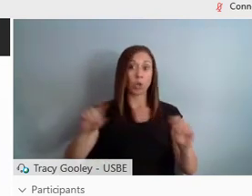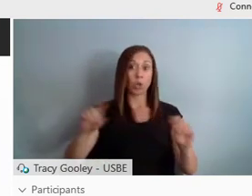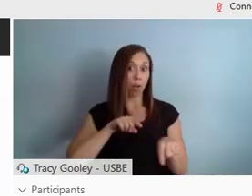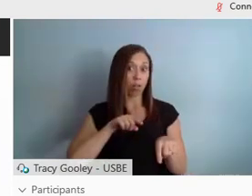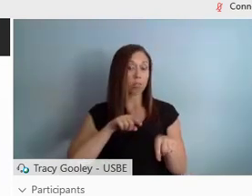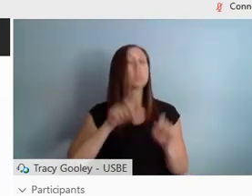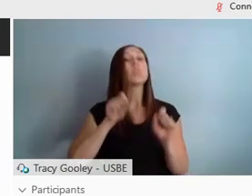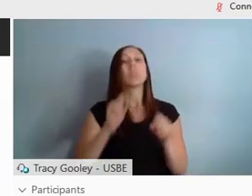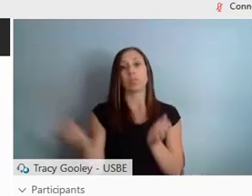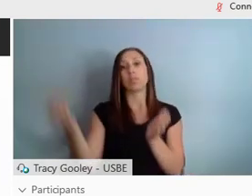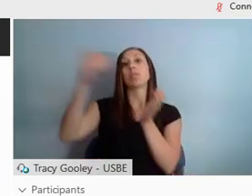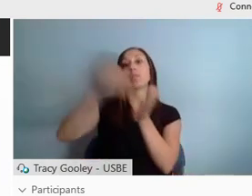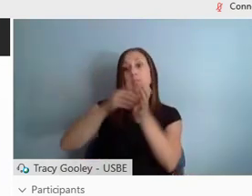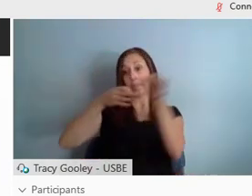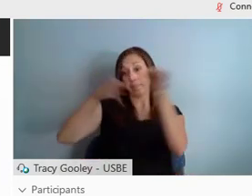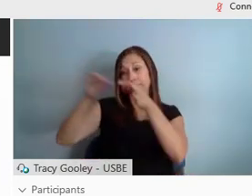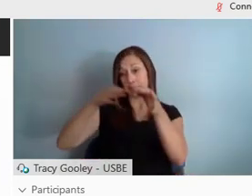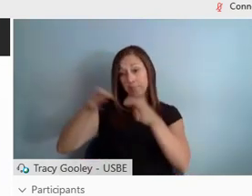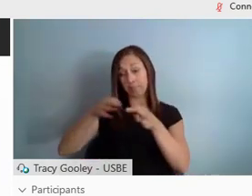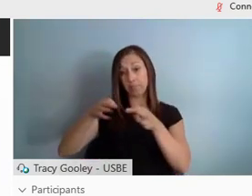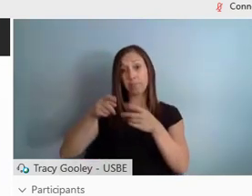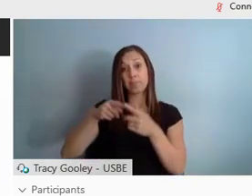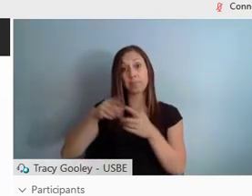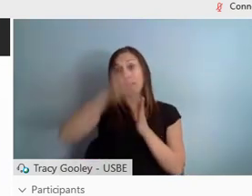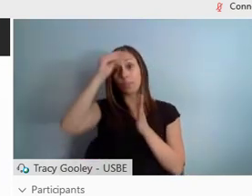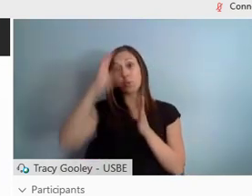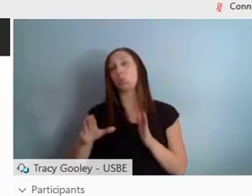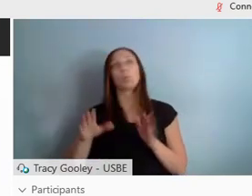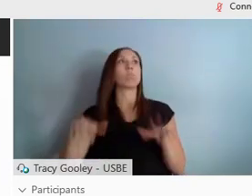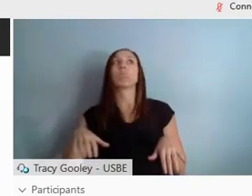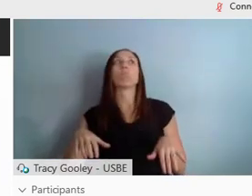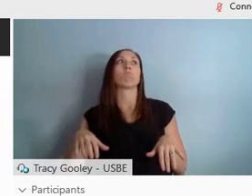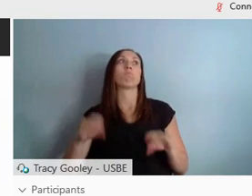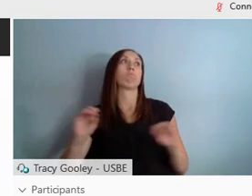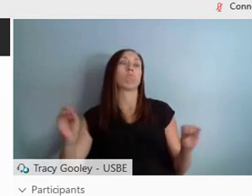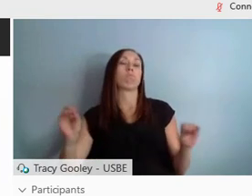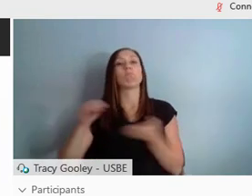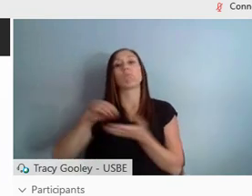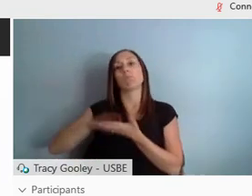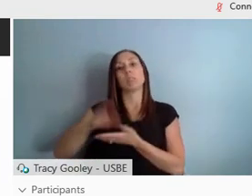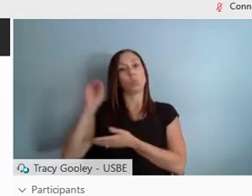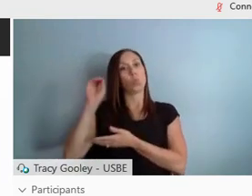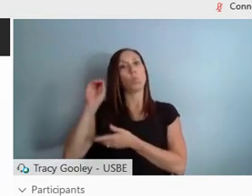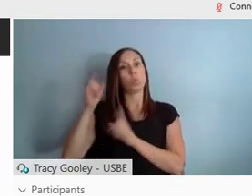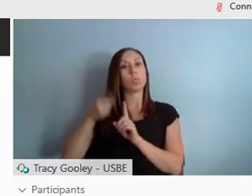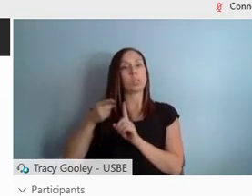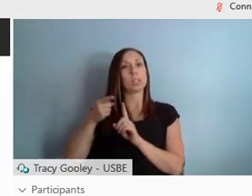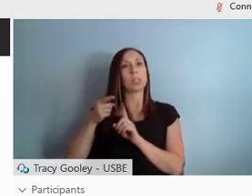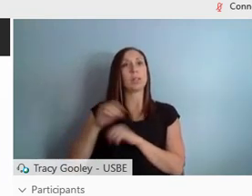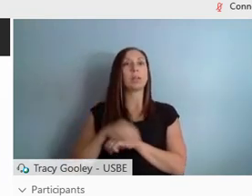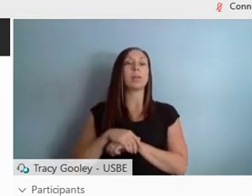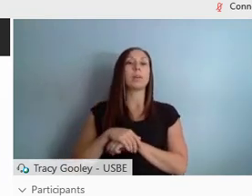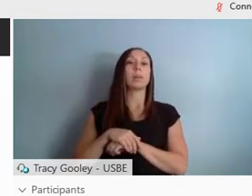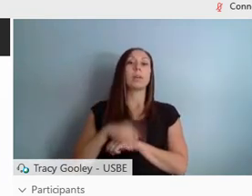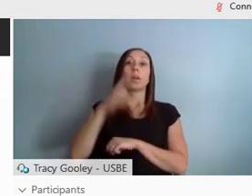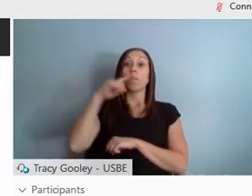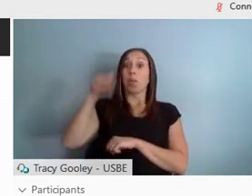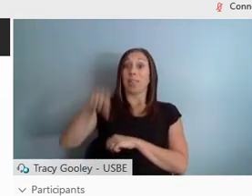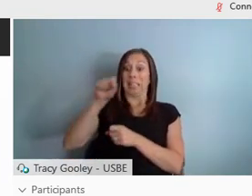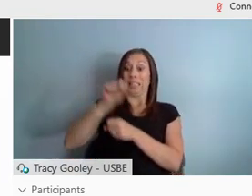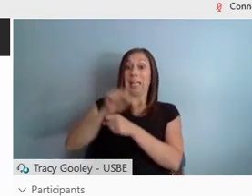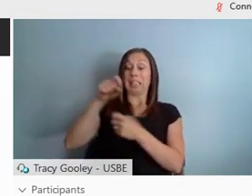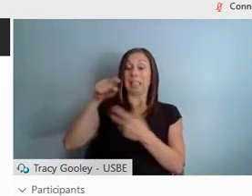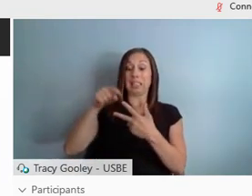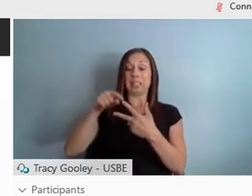can repeat the instructions. And then if the student still does not respond, record a score of 0. For this task, we